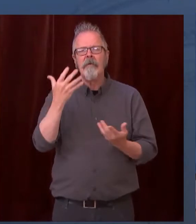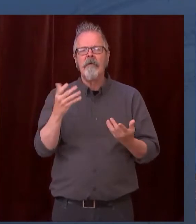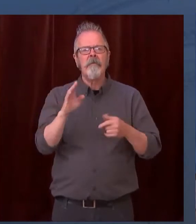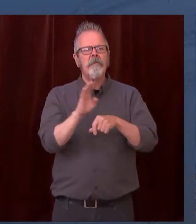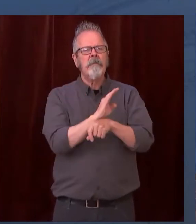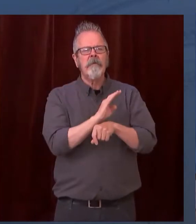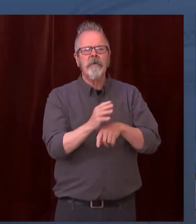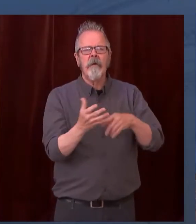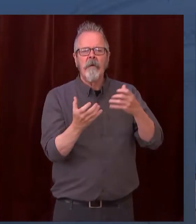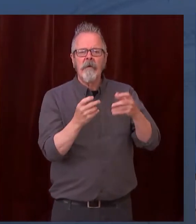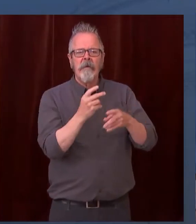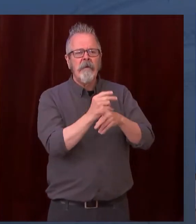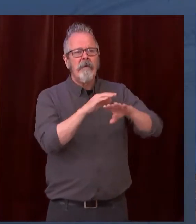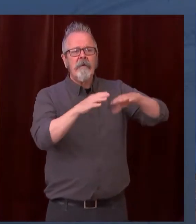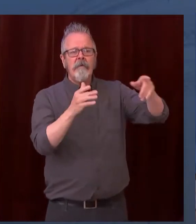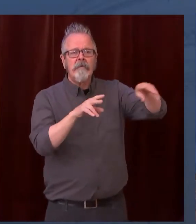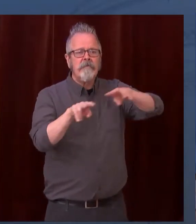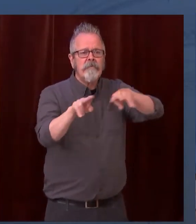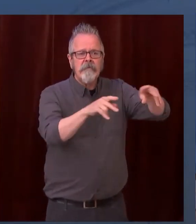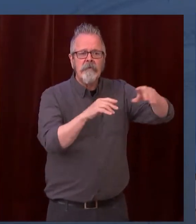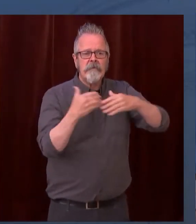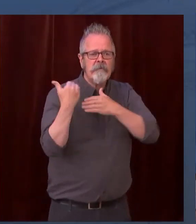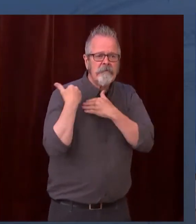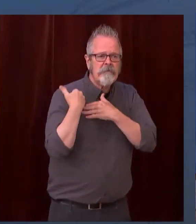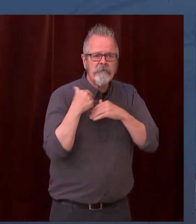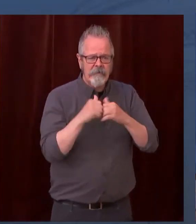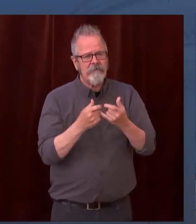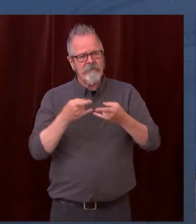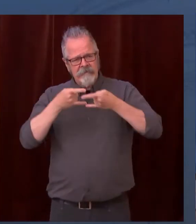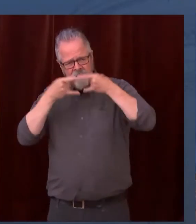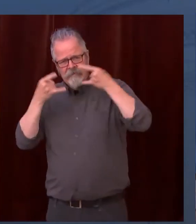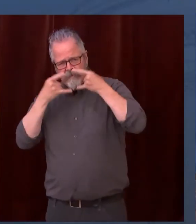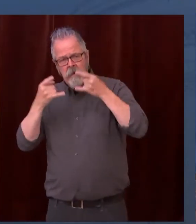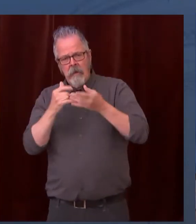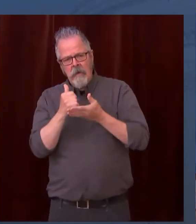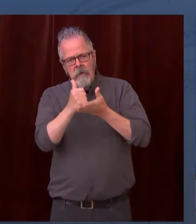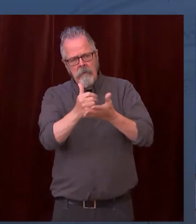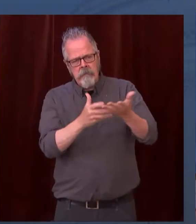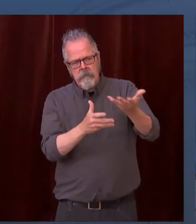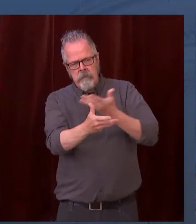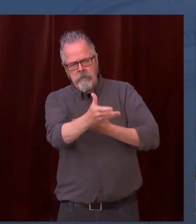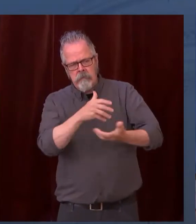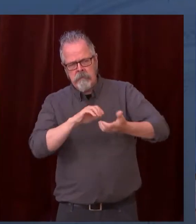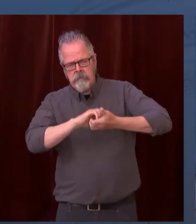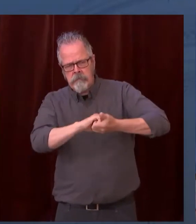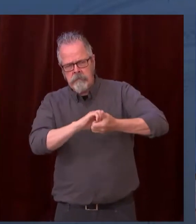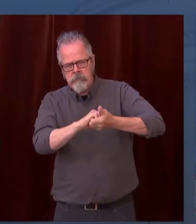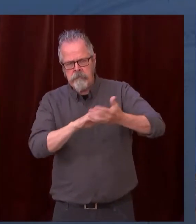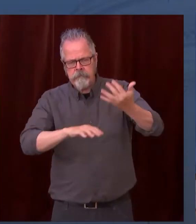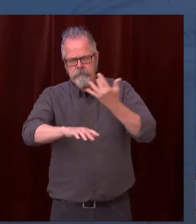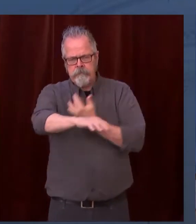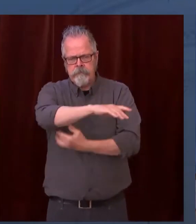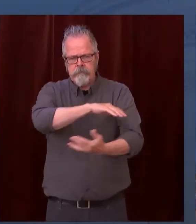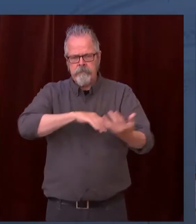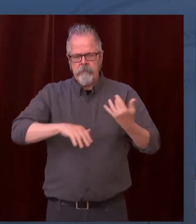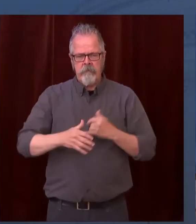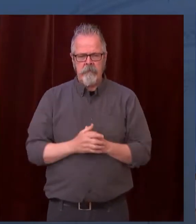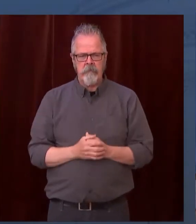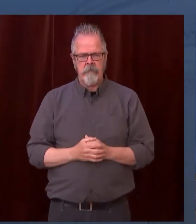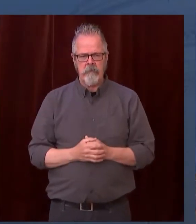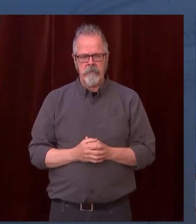it protects the people that they have some responsibility to. Certainly their